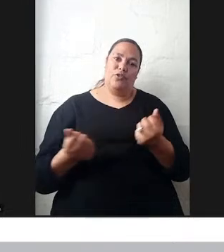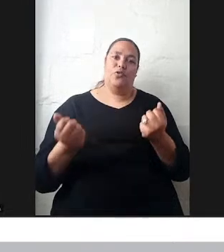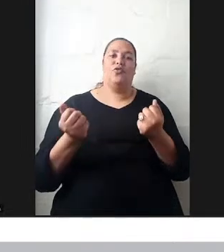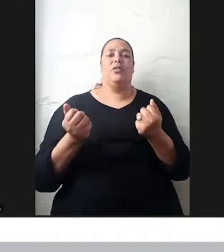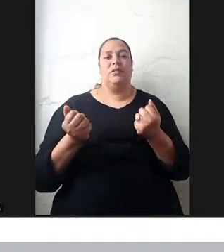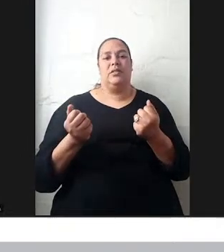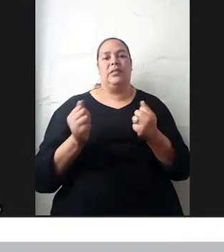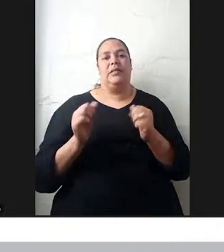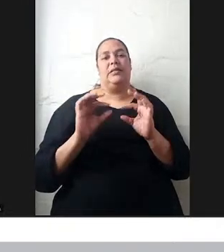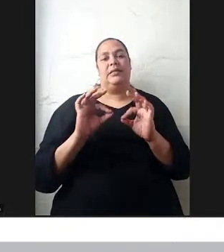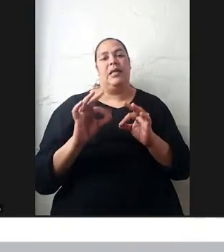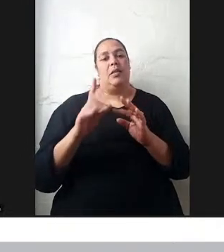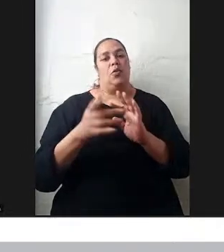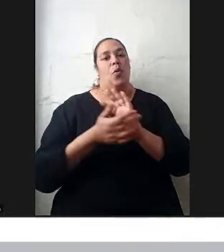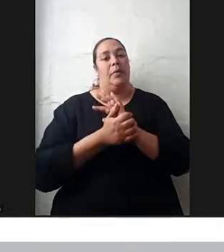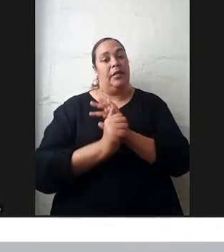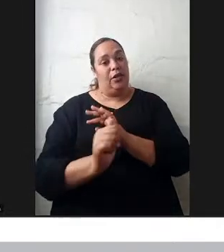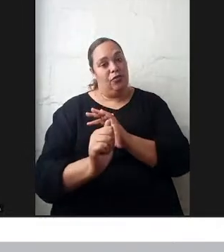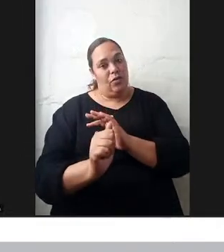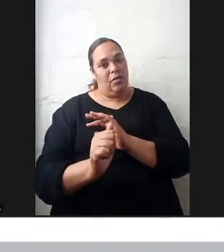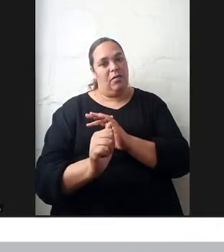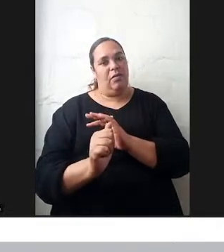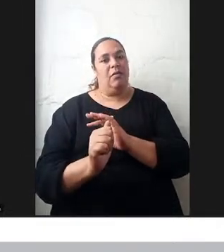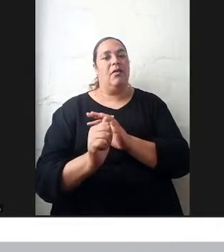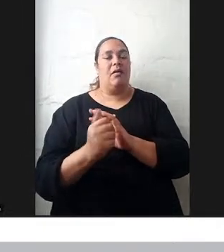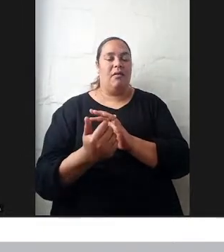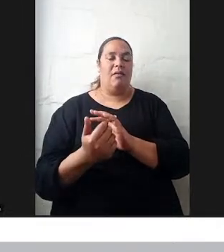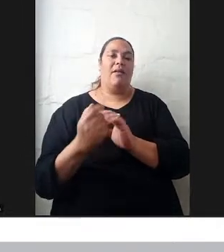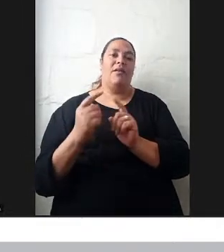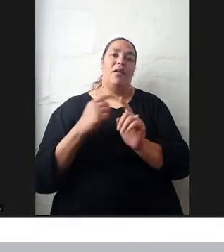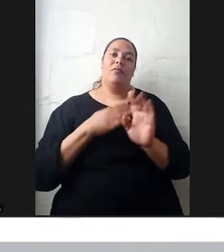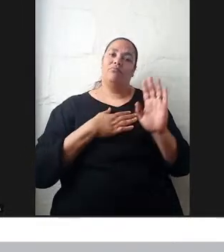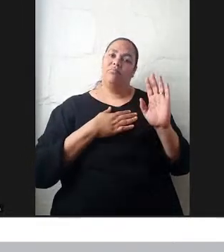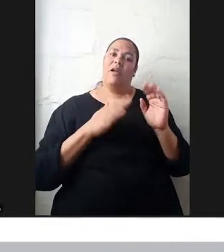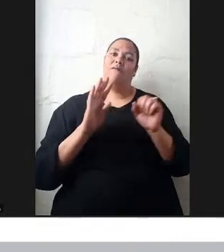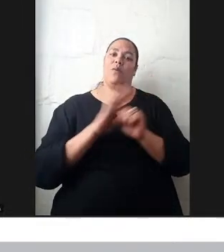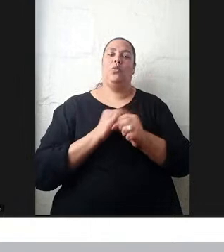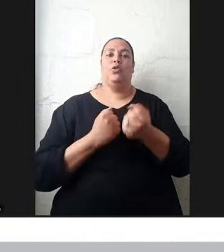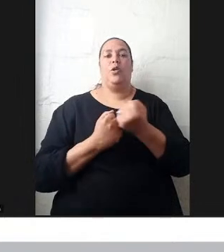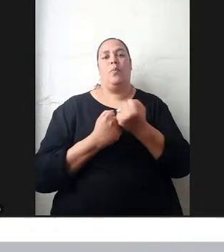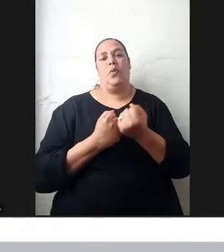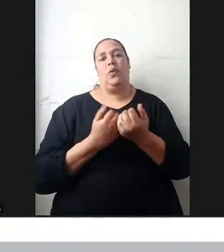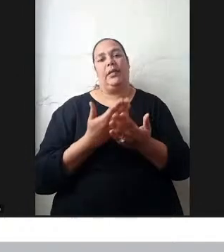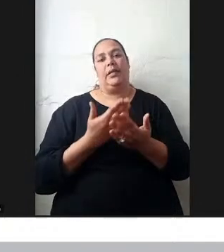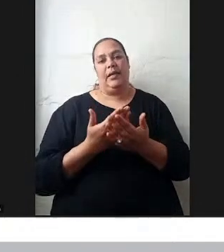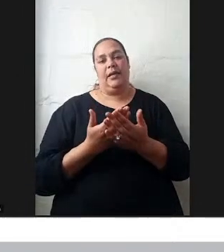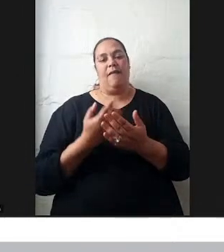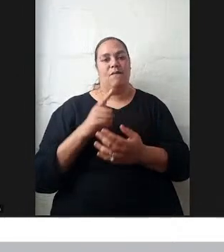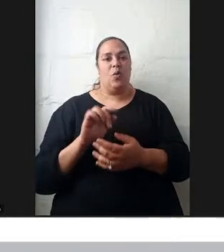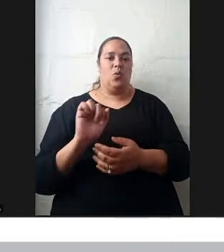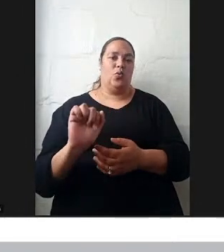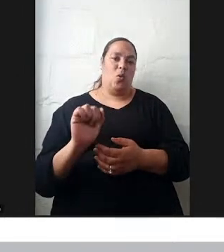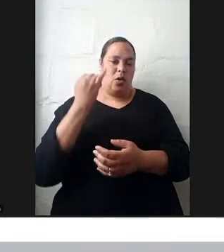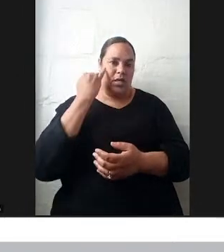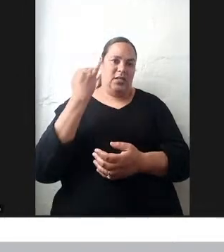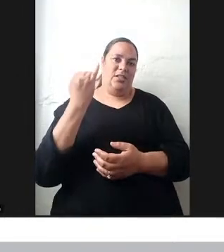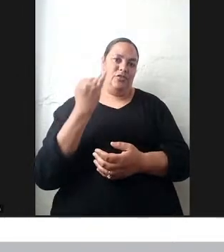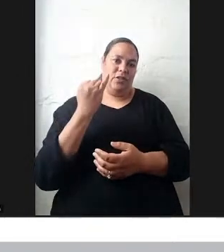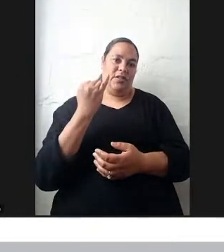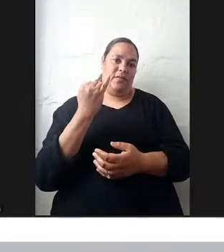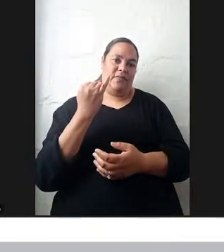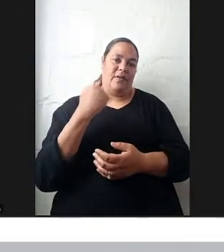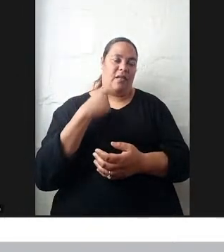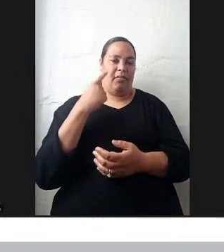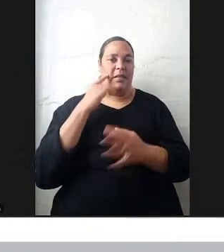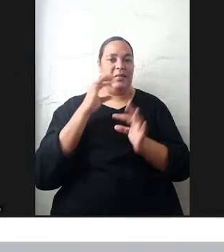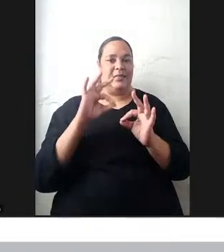the potential and pledge our full support for that initiative. I think it can also then